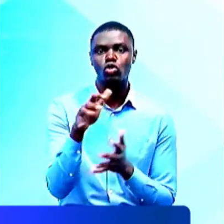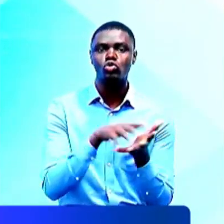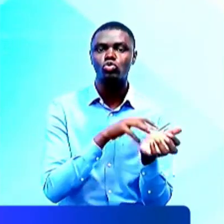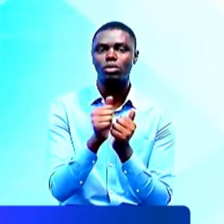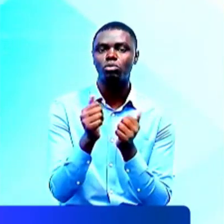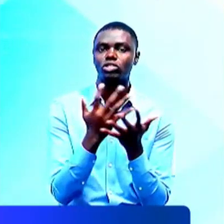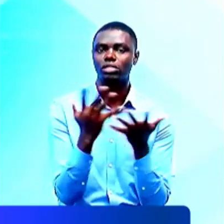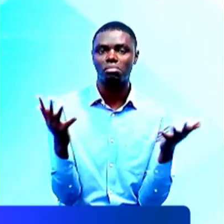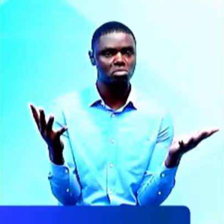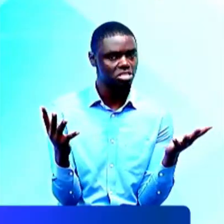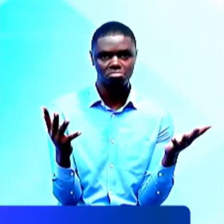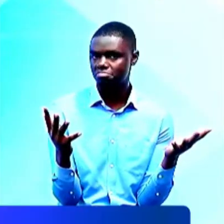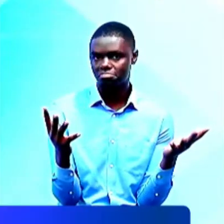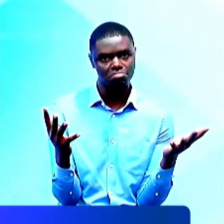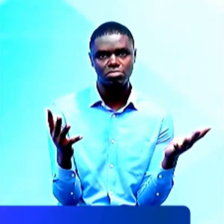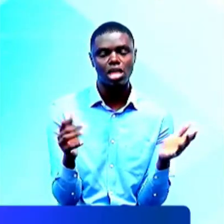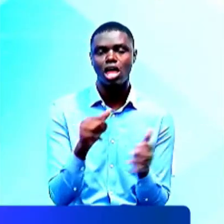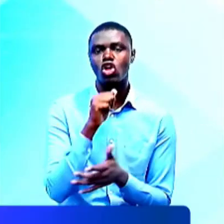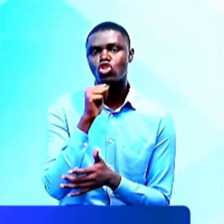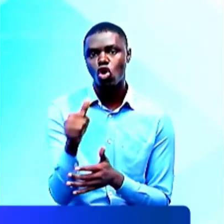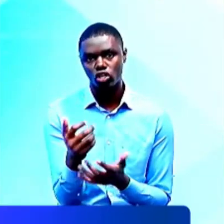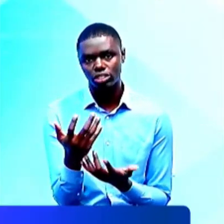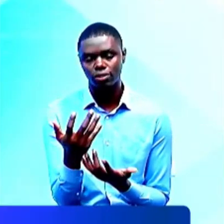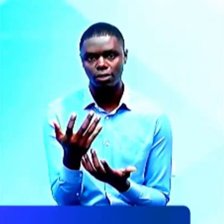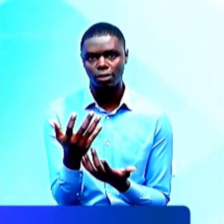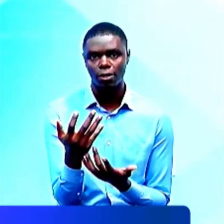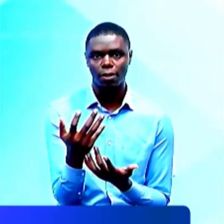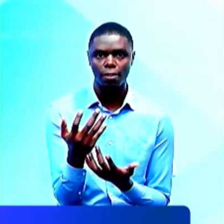destroy properties, yes, not to